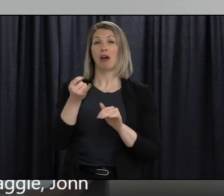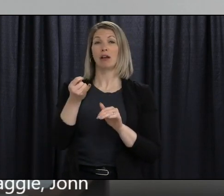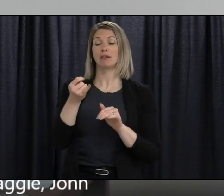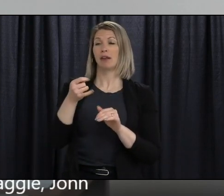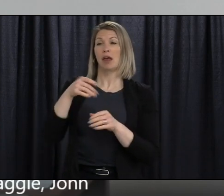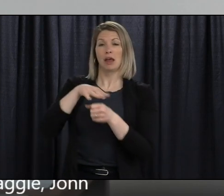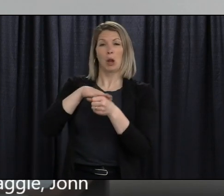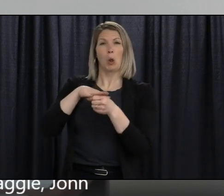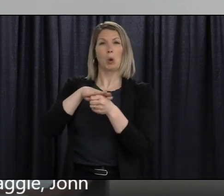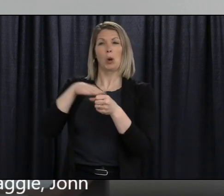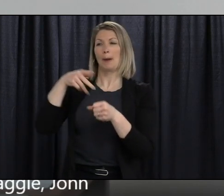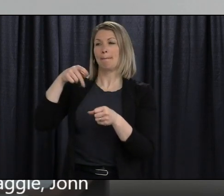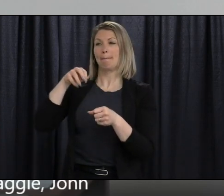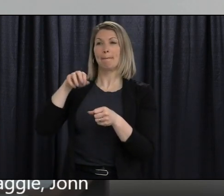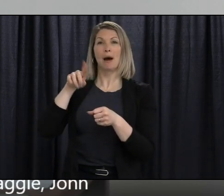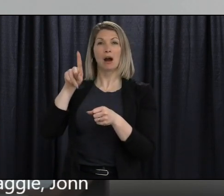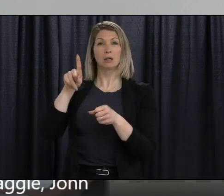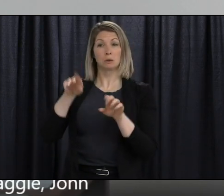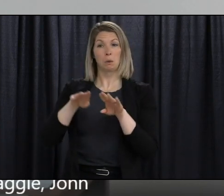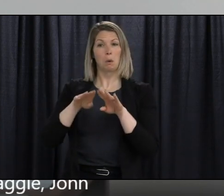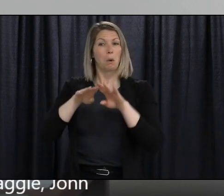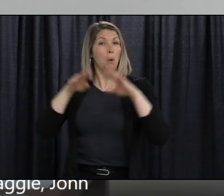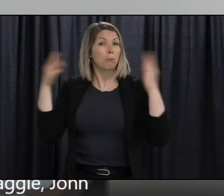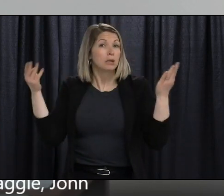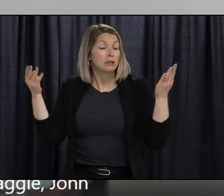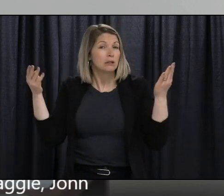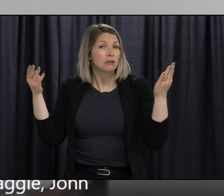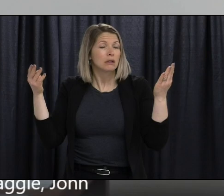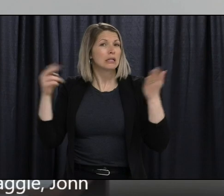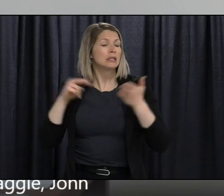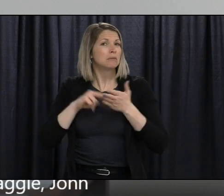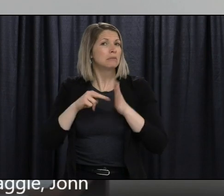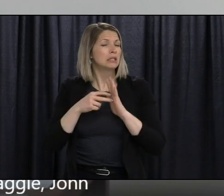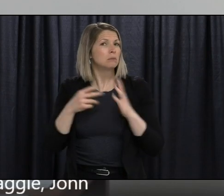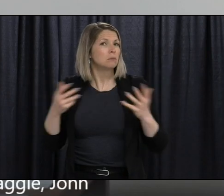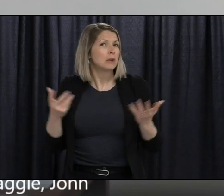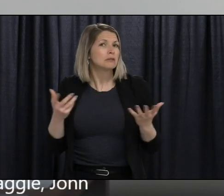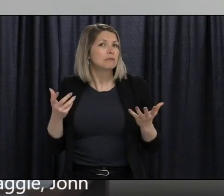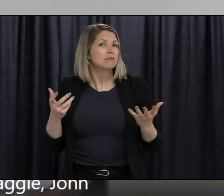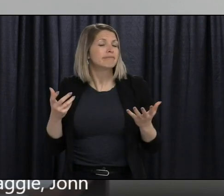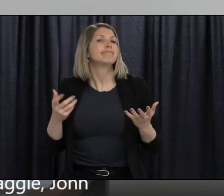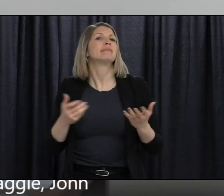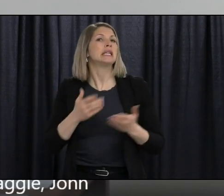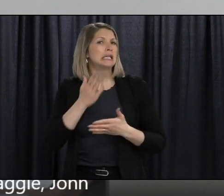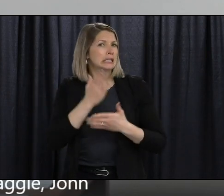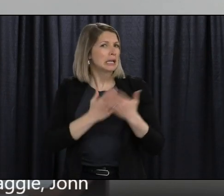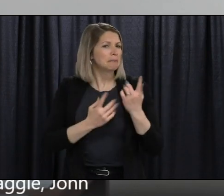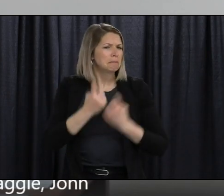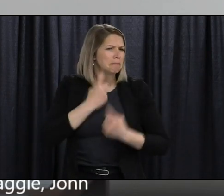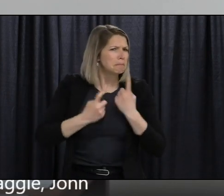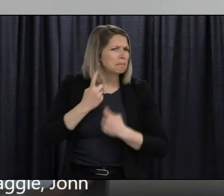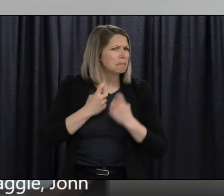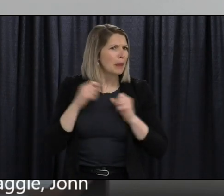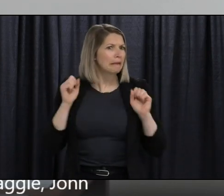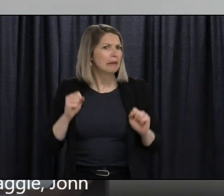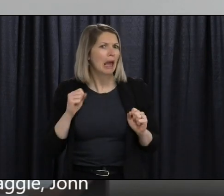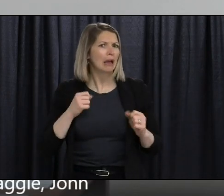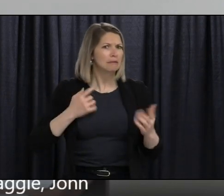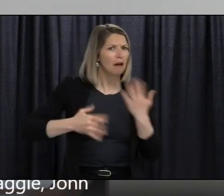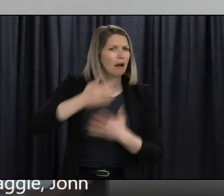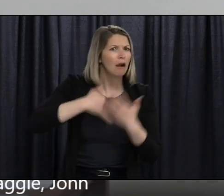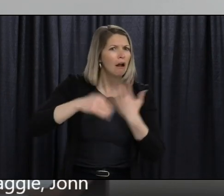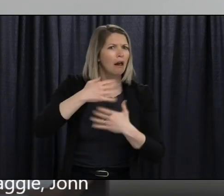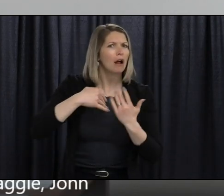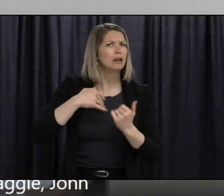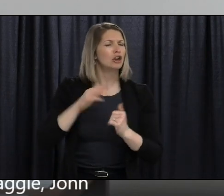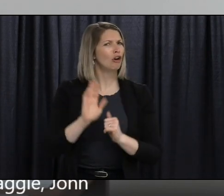I think there was some discussion yesterday. One of the challenges we have provincially and municipally, I would imagine,